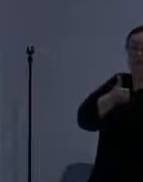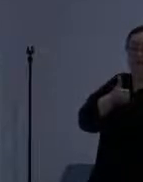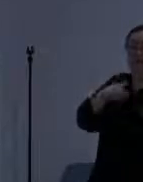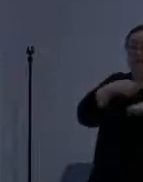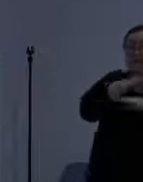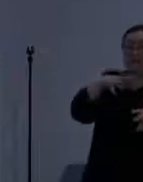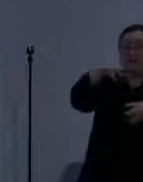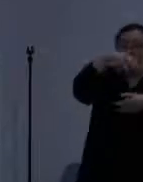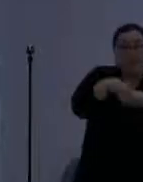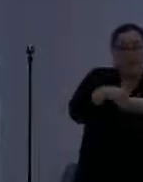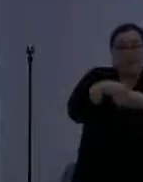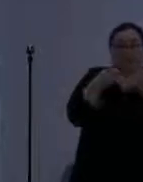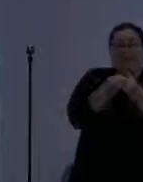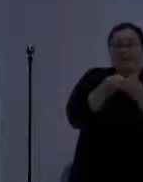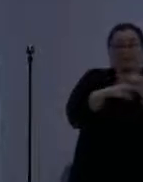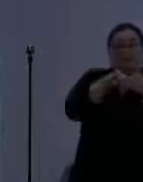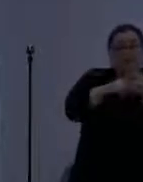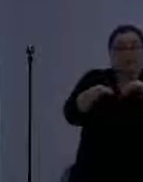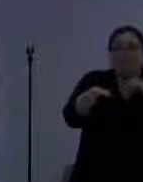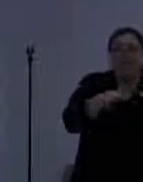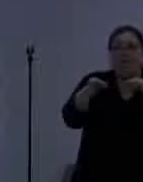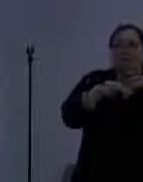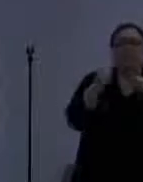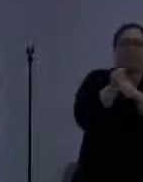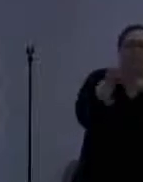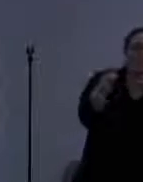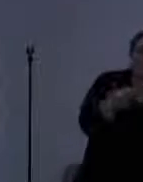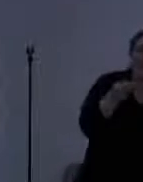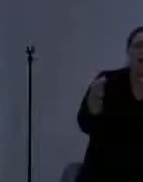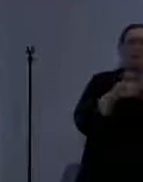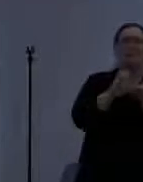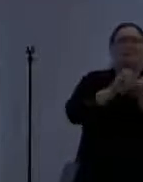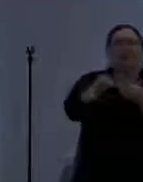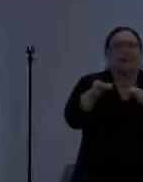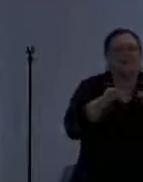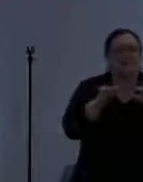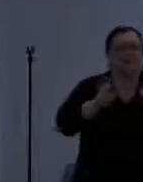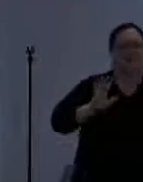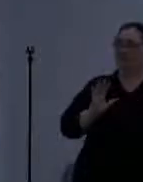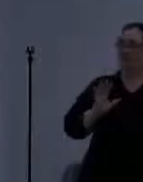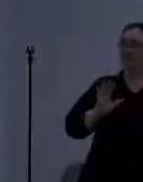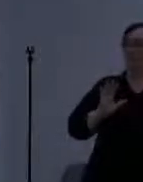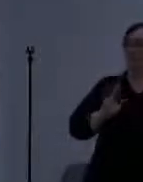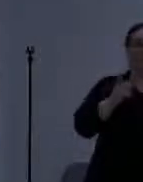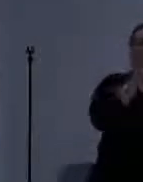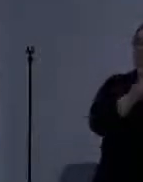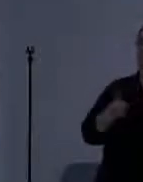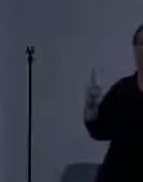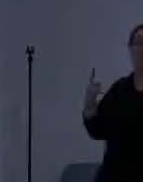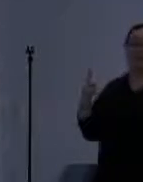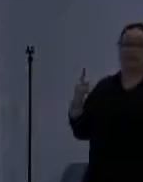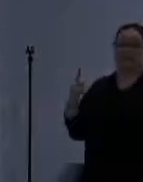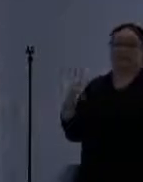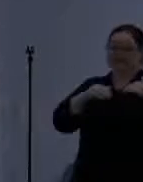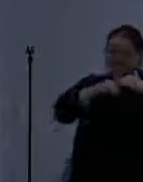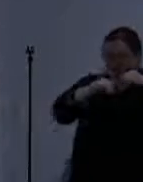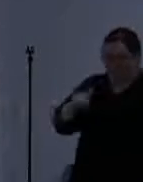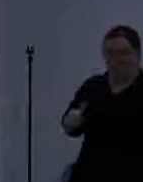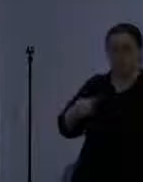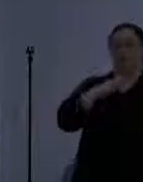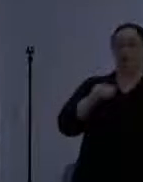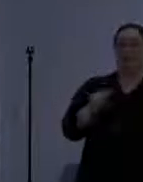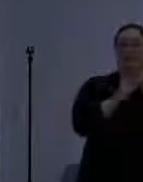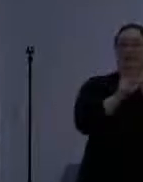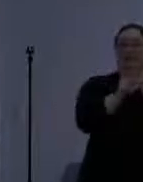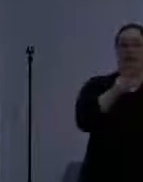in the decisions made about people's plans, but what that means is that we're also very independent of those processes, and